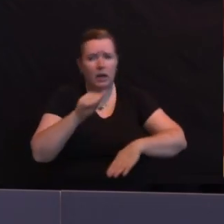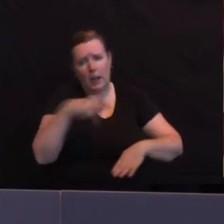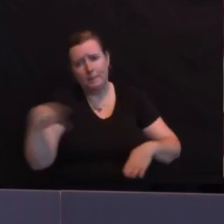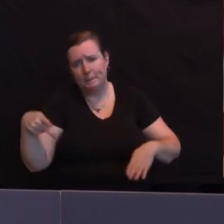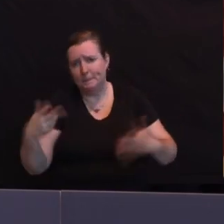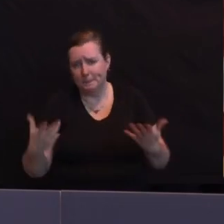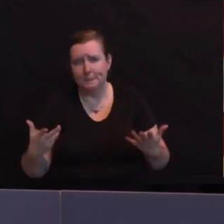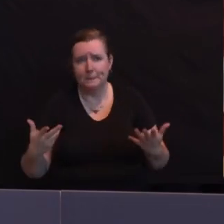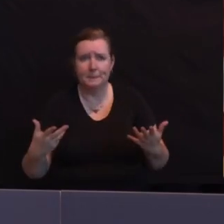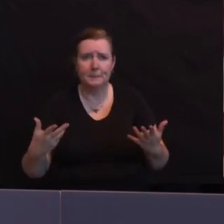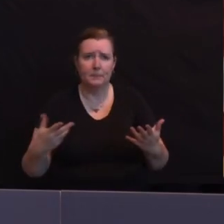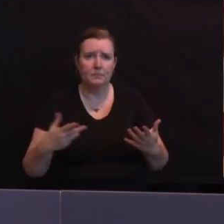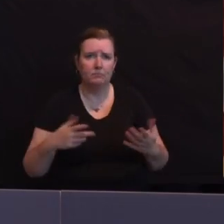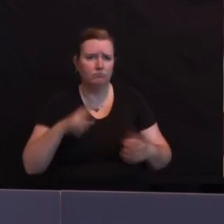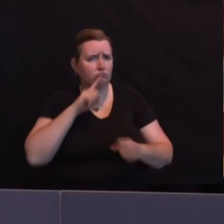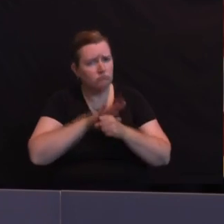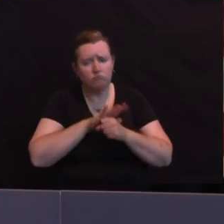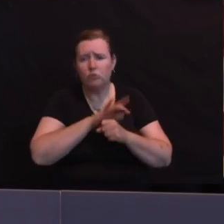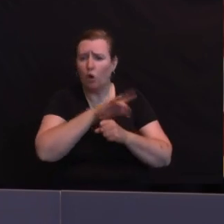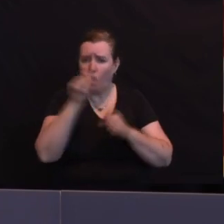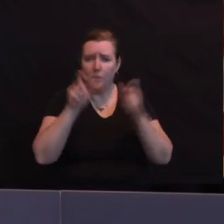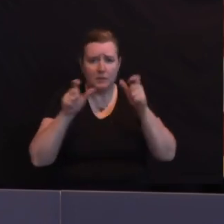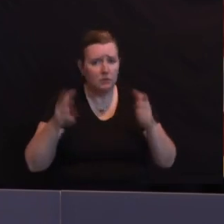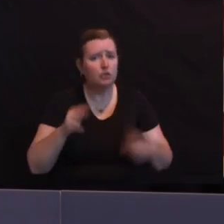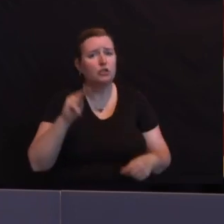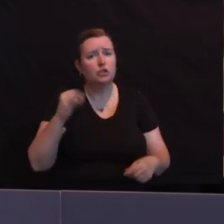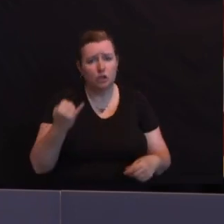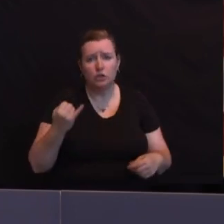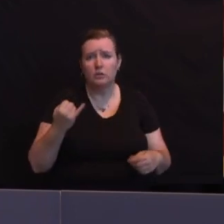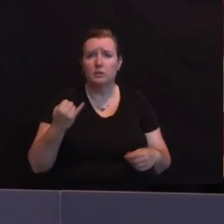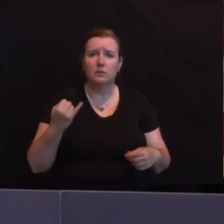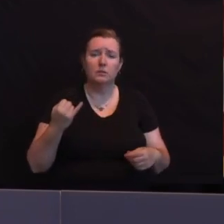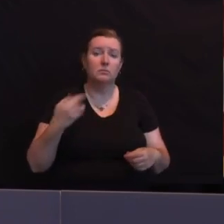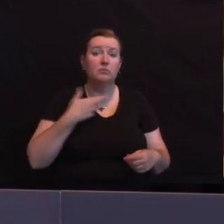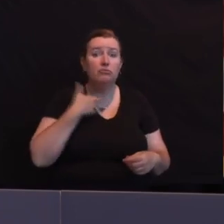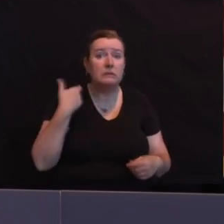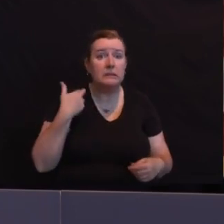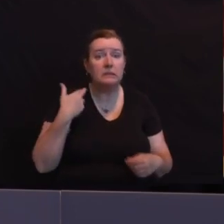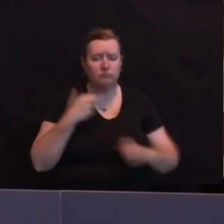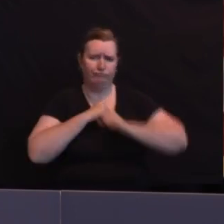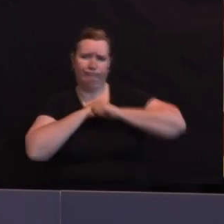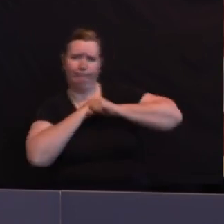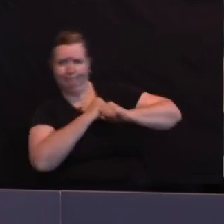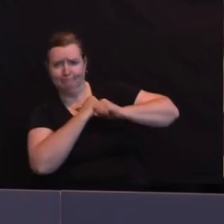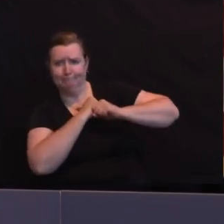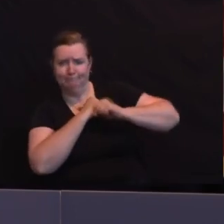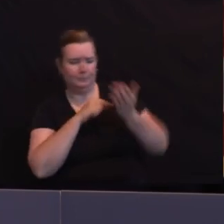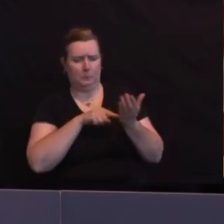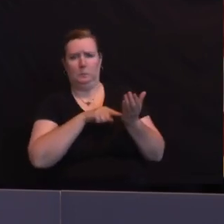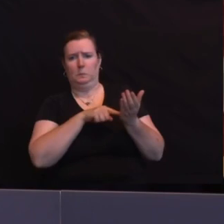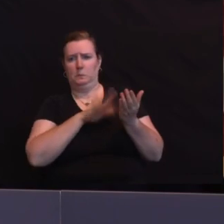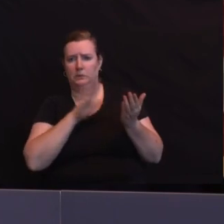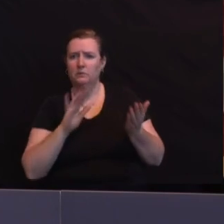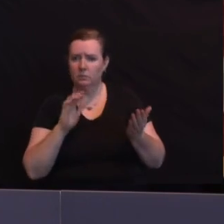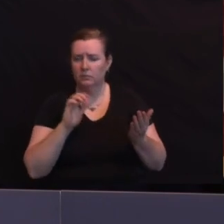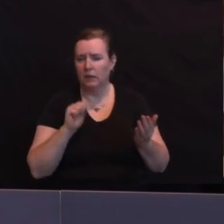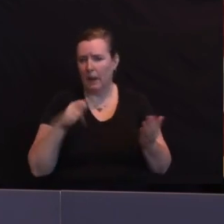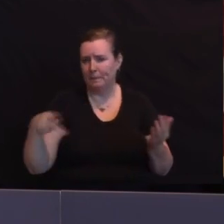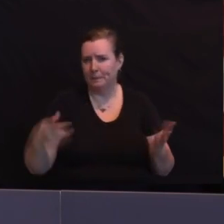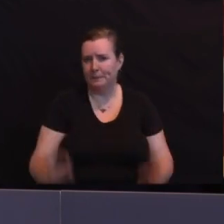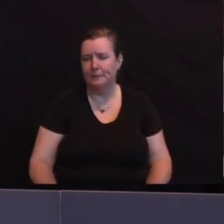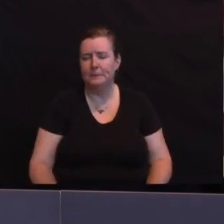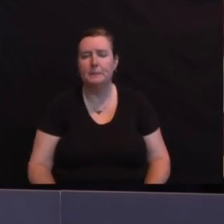ensure that all New Jersey residents and vulnerable populations are protected against COVID-19. To